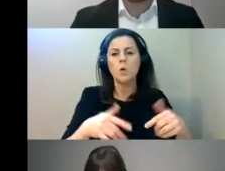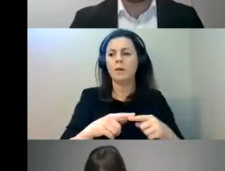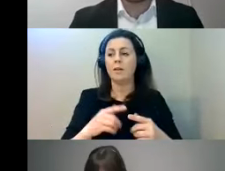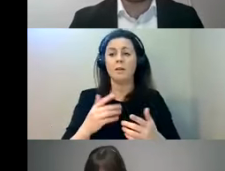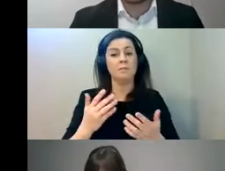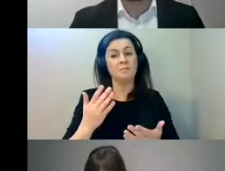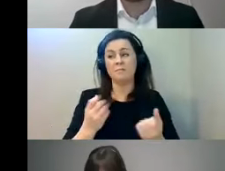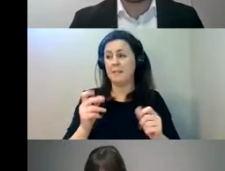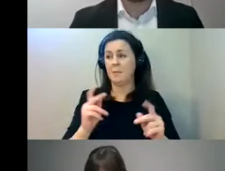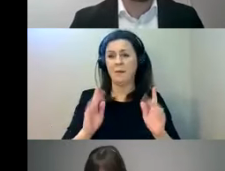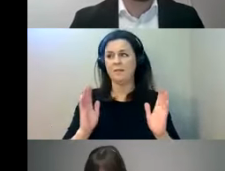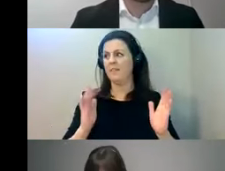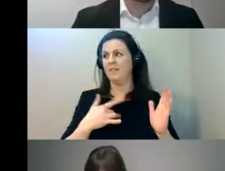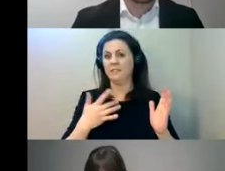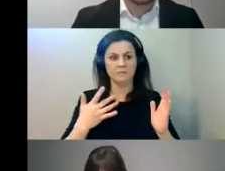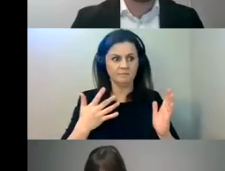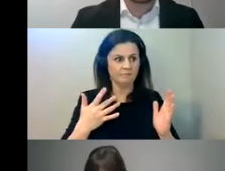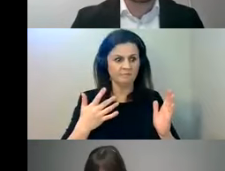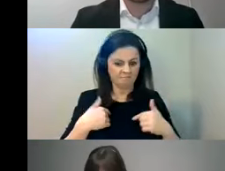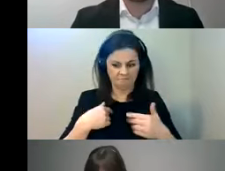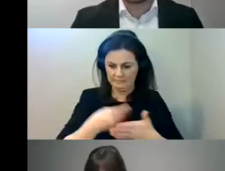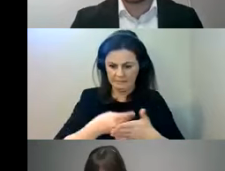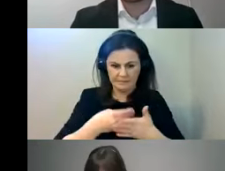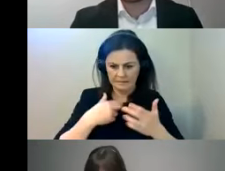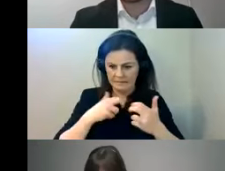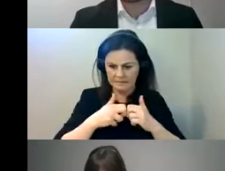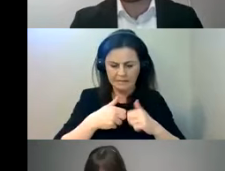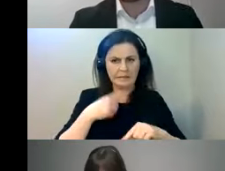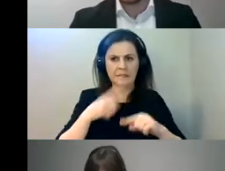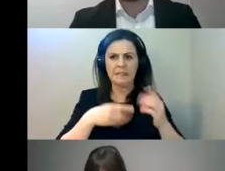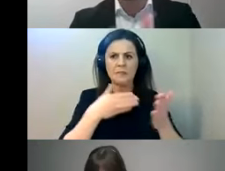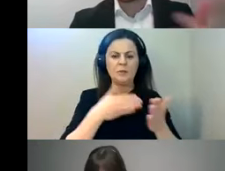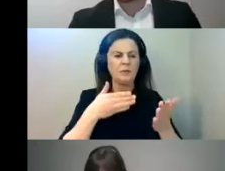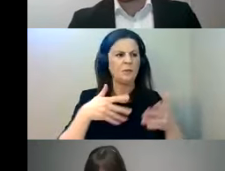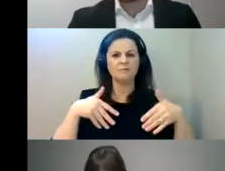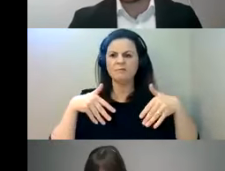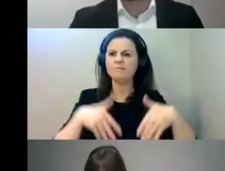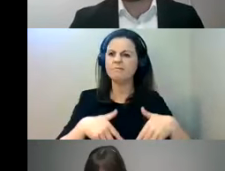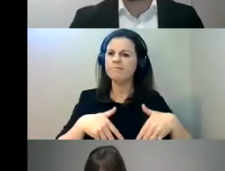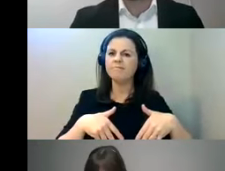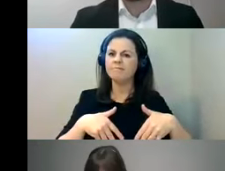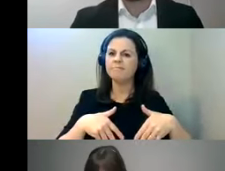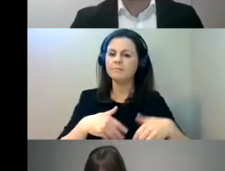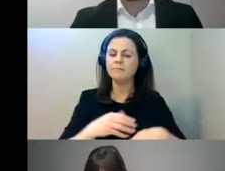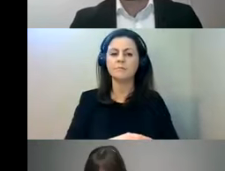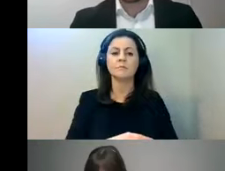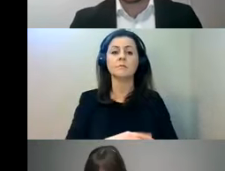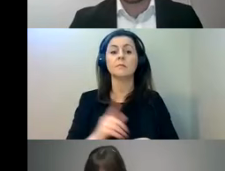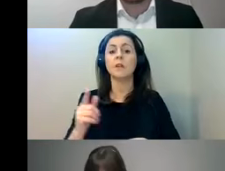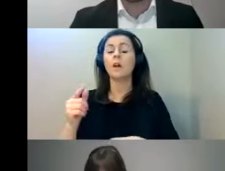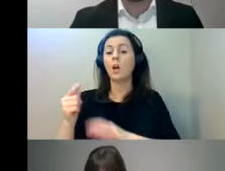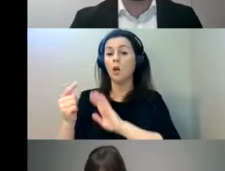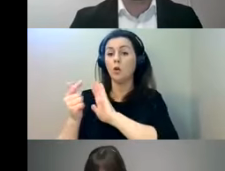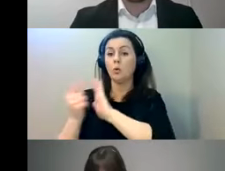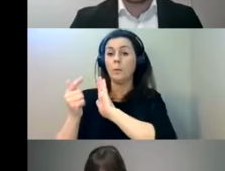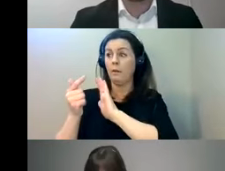accessing the civil system if they don't have the financial means to do so. Meanwhile, criminal proceedings are of course funded by the